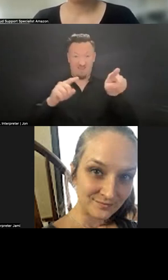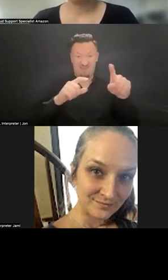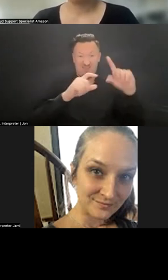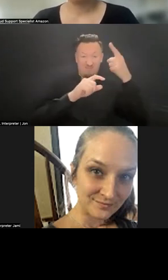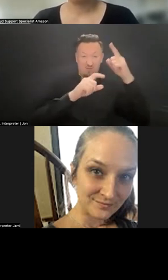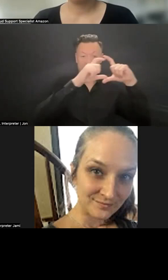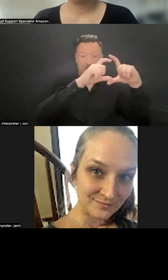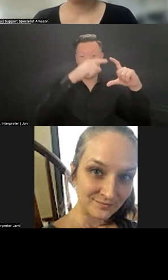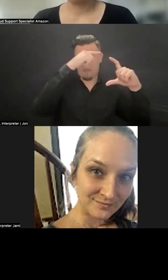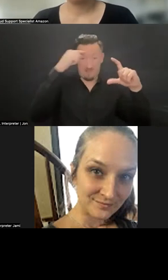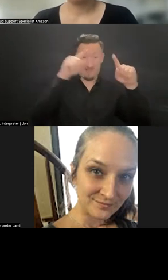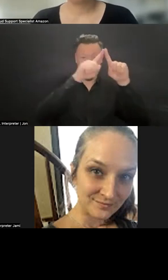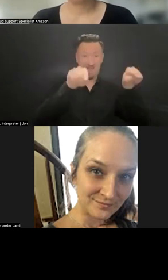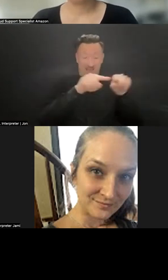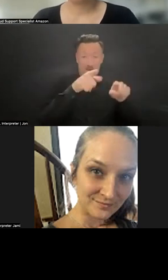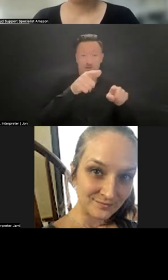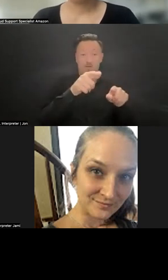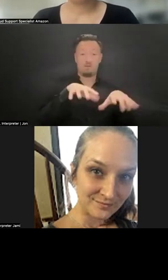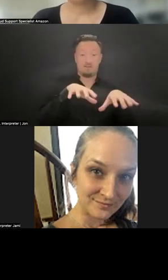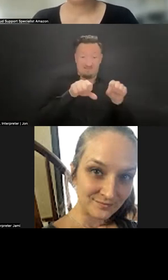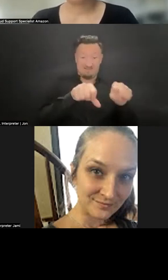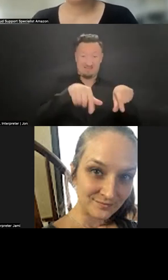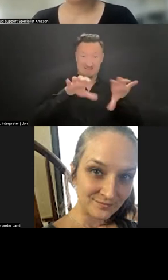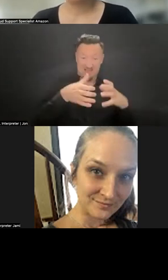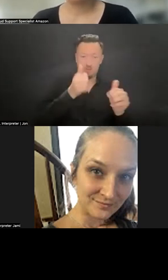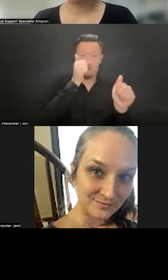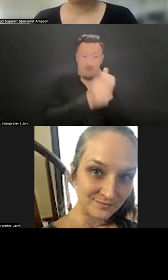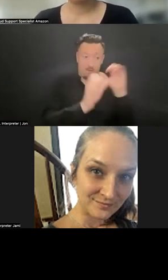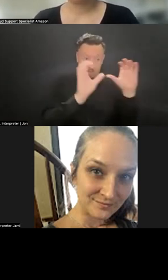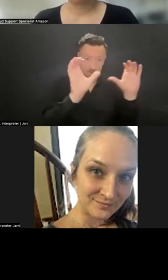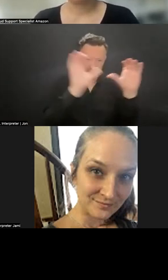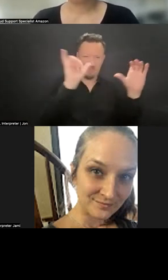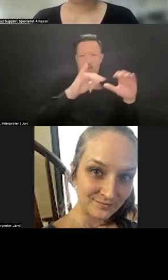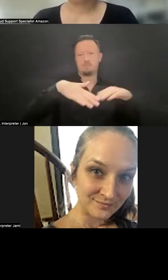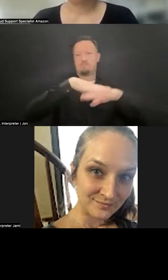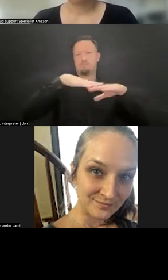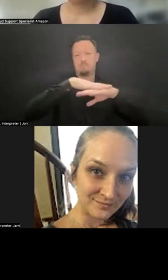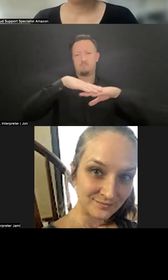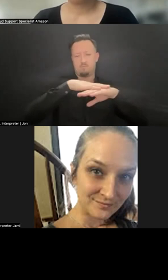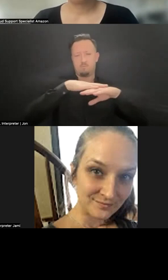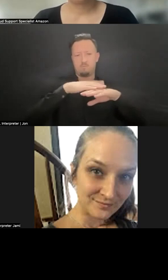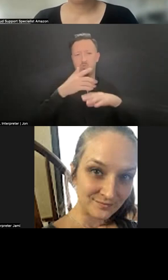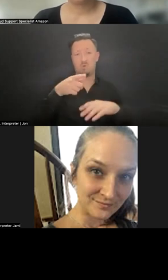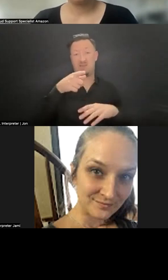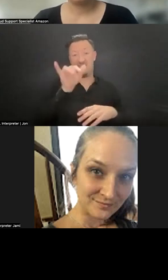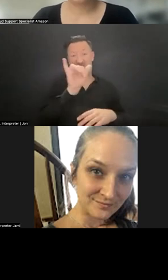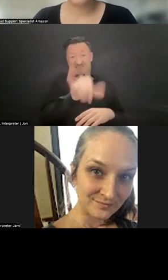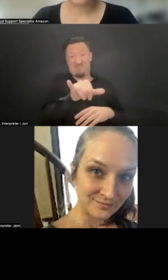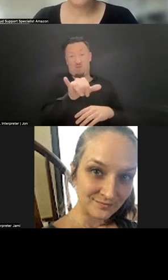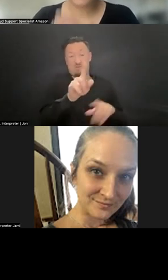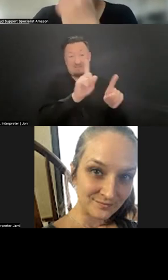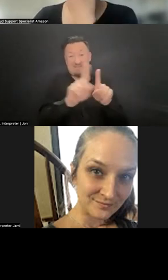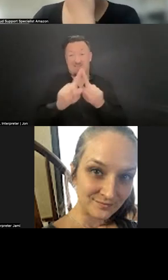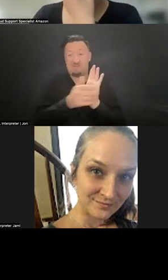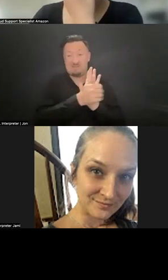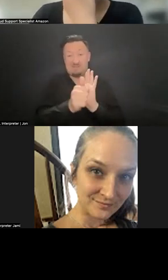the industry will have these are pretty sought after skills. So if you get